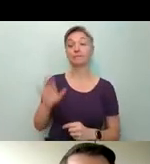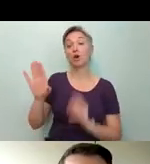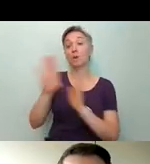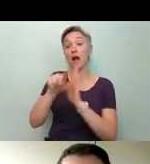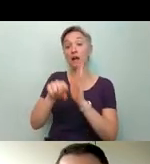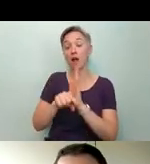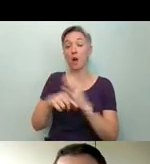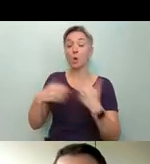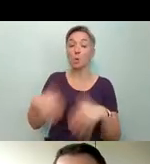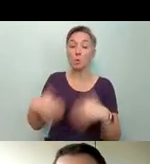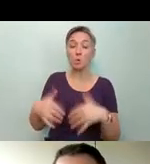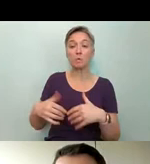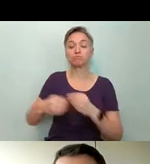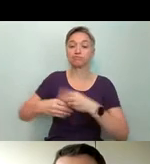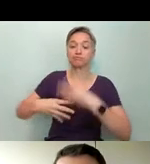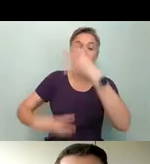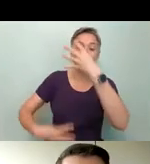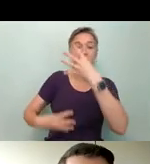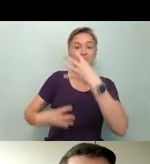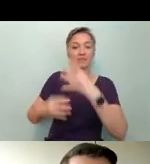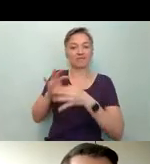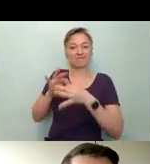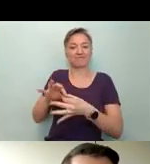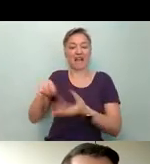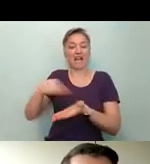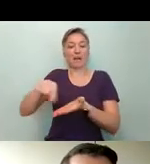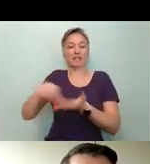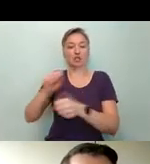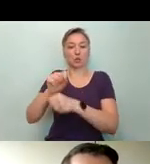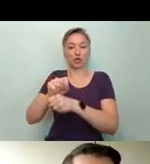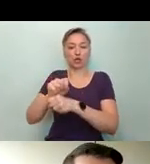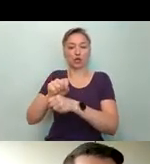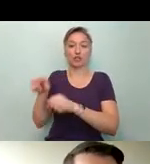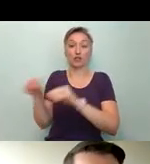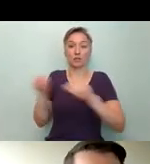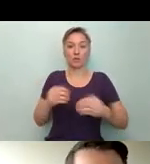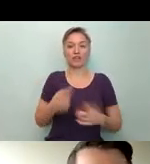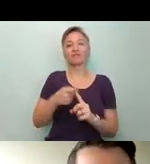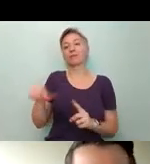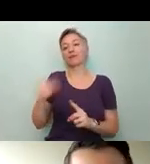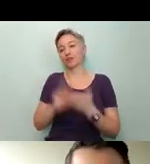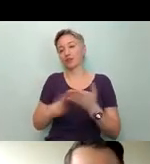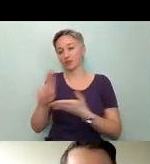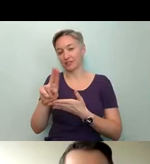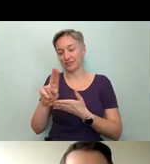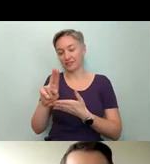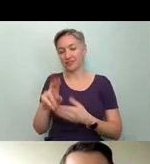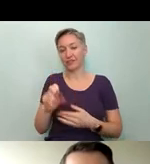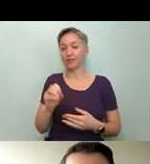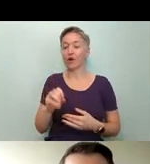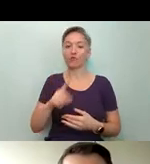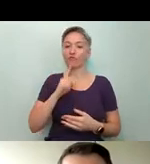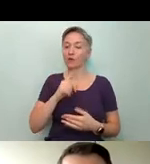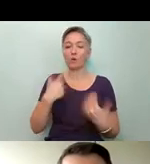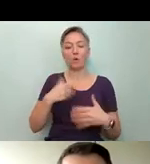extensive in the world of compensation and came to us from another university, so certainly proving to be a great